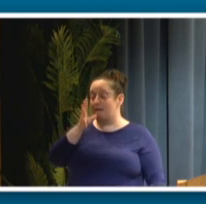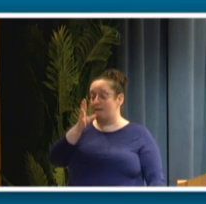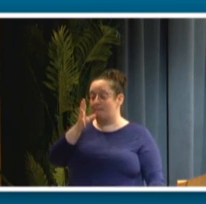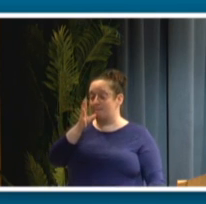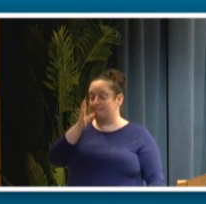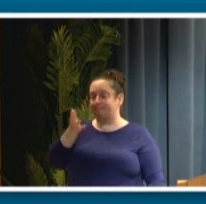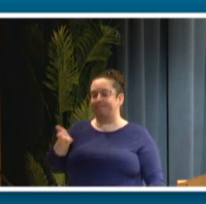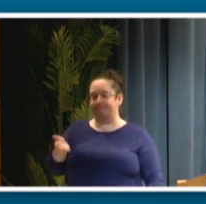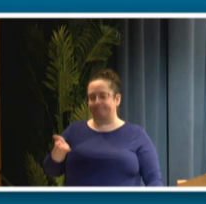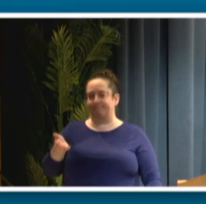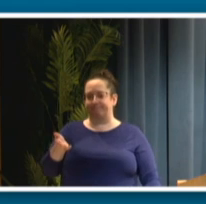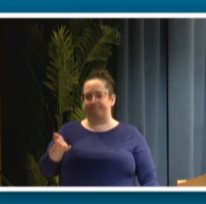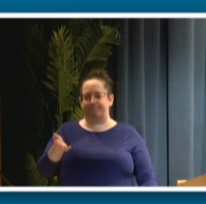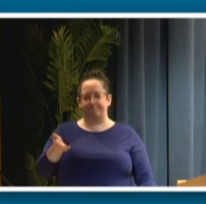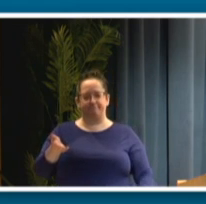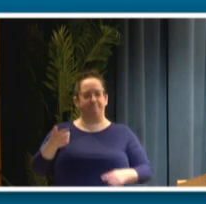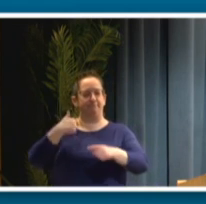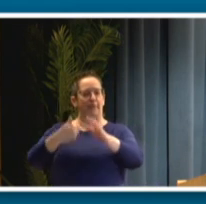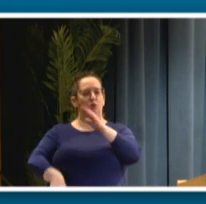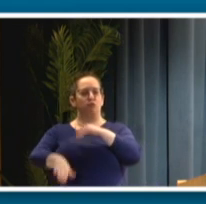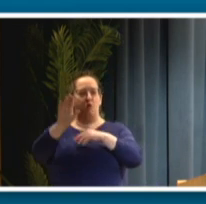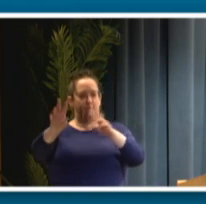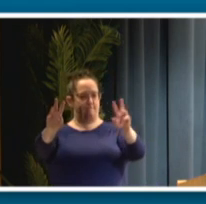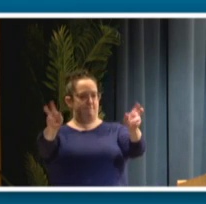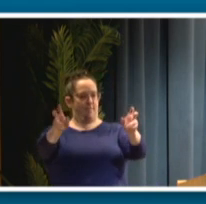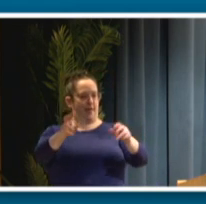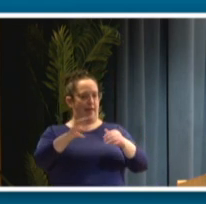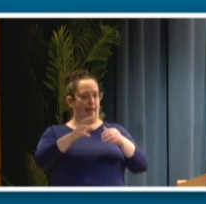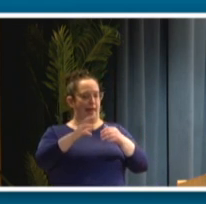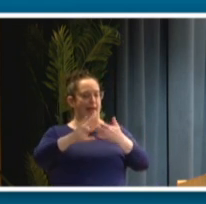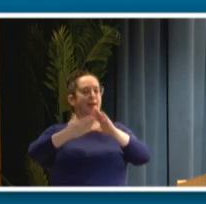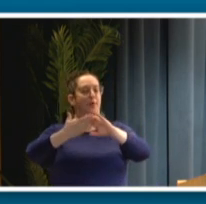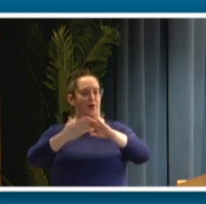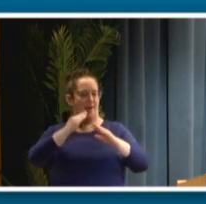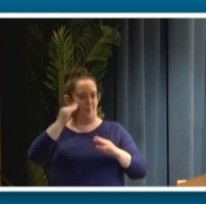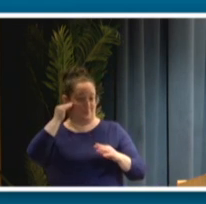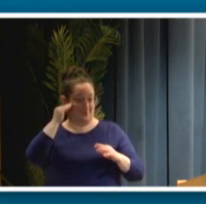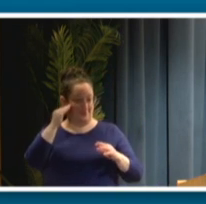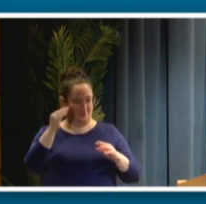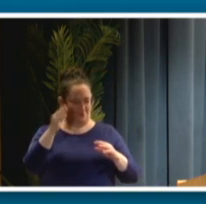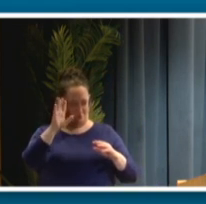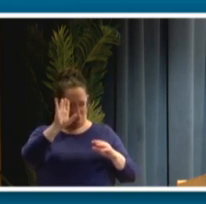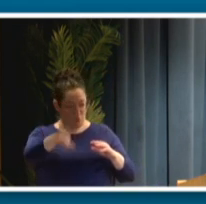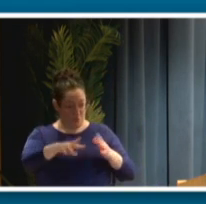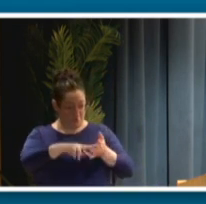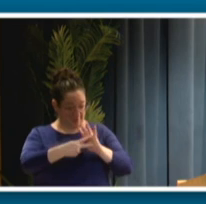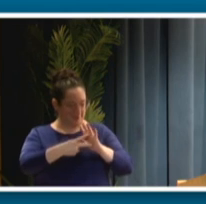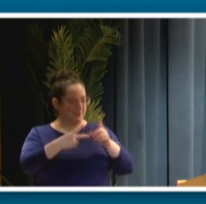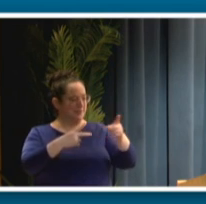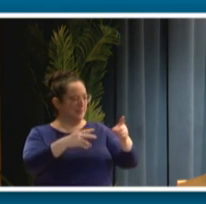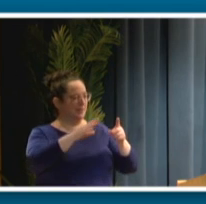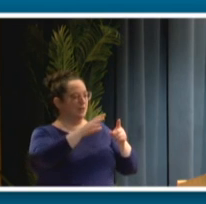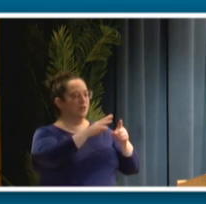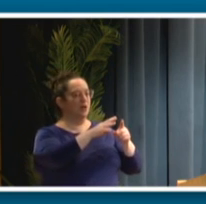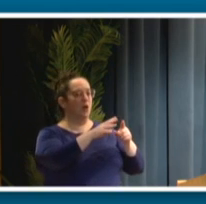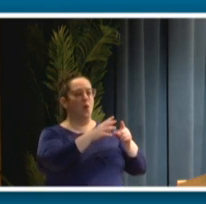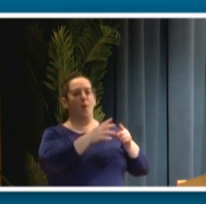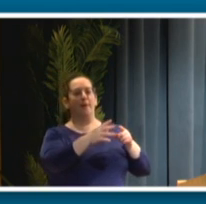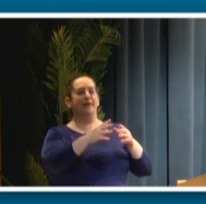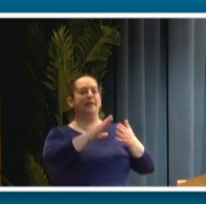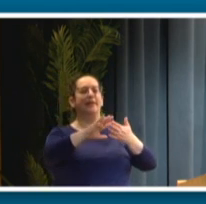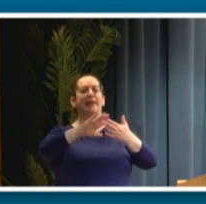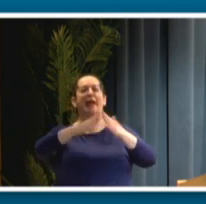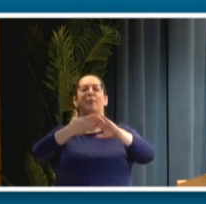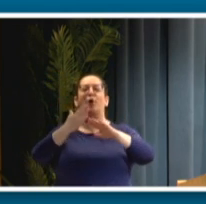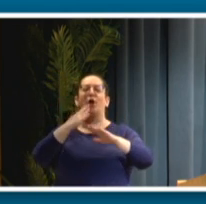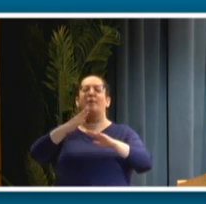I grew up in the neighborhood house. You know how every neighborhood got the neighborhood house, mm-hmm. You know what right. I mean? Mm-hmm. The neighborhood mom, the person that everybody knows, like, you